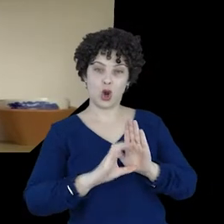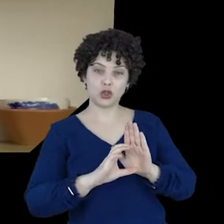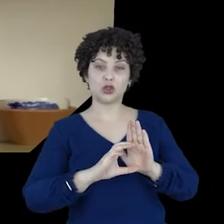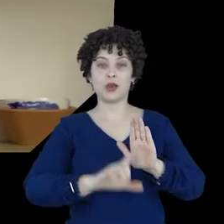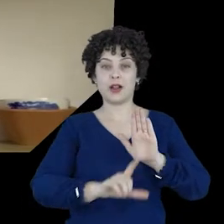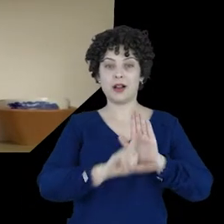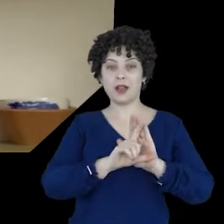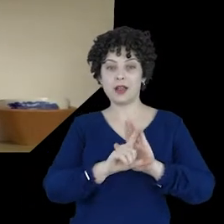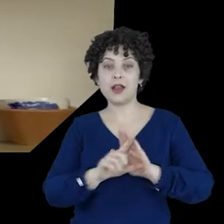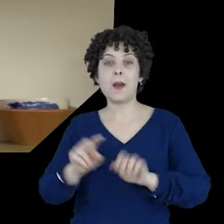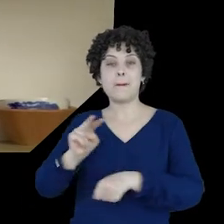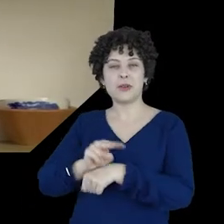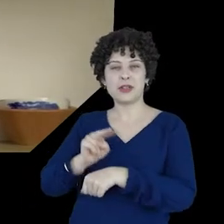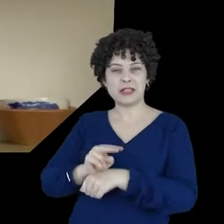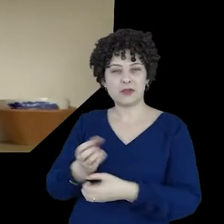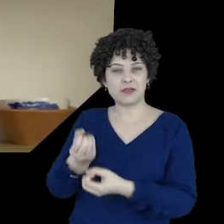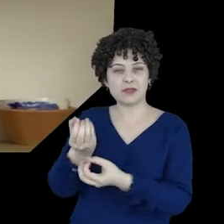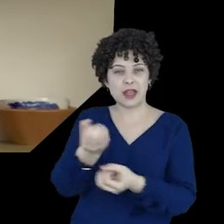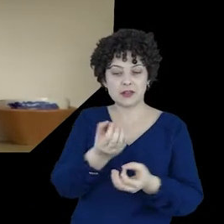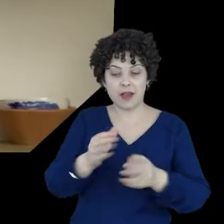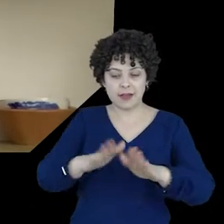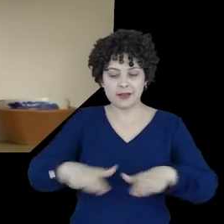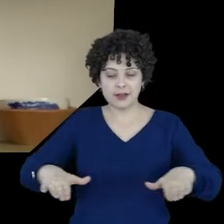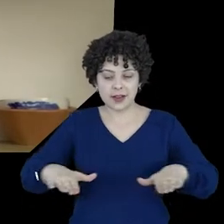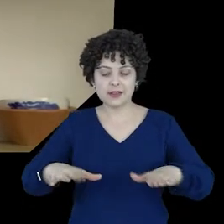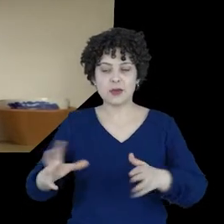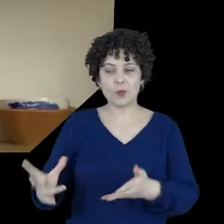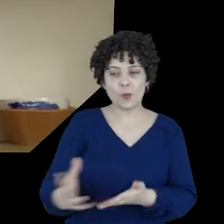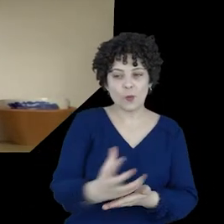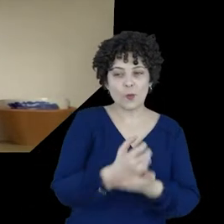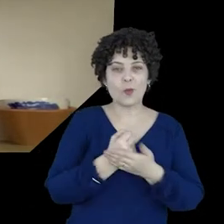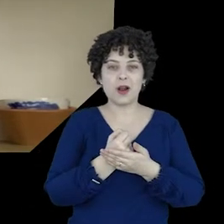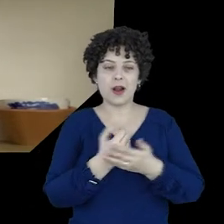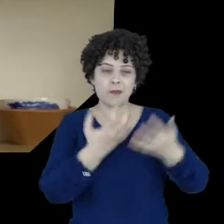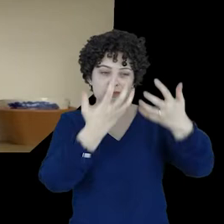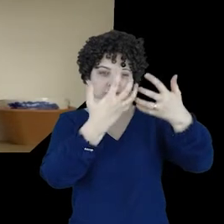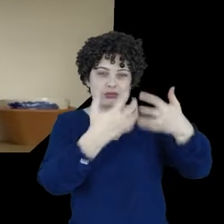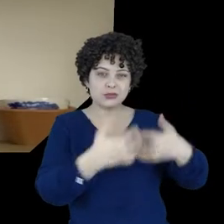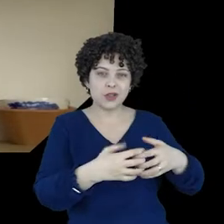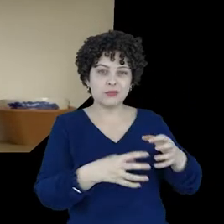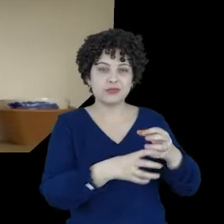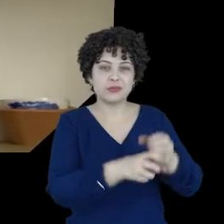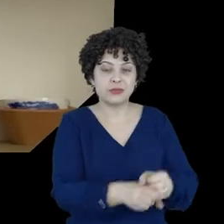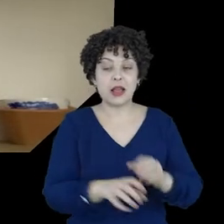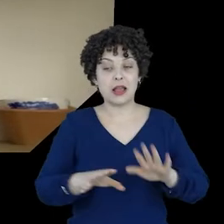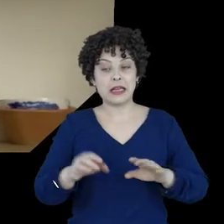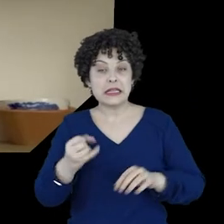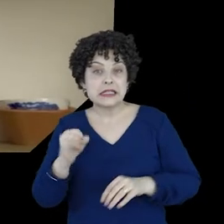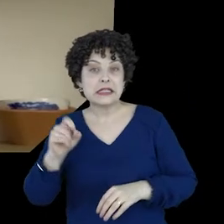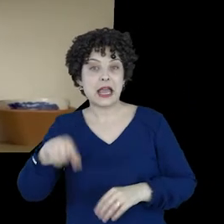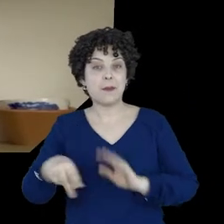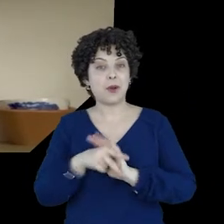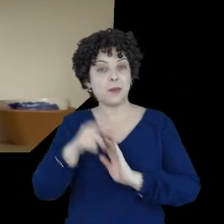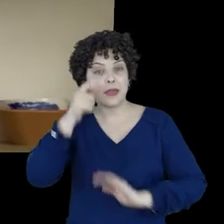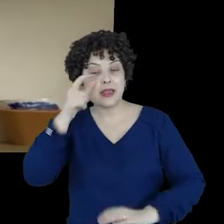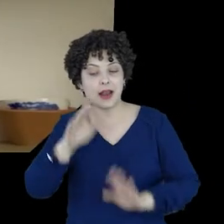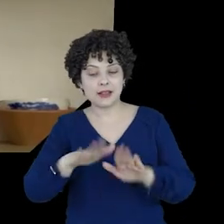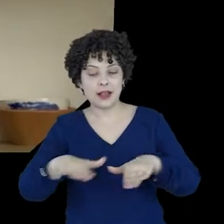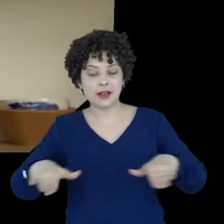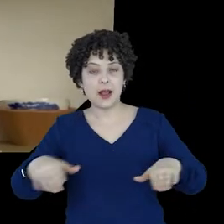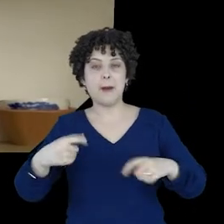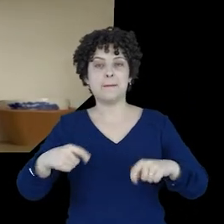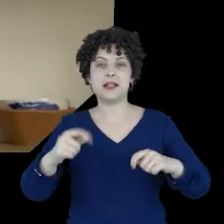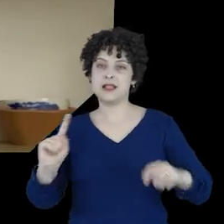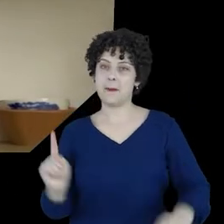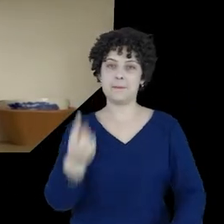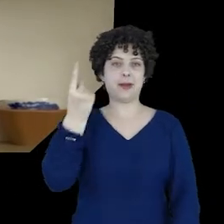Data Protection Act, children's data can only be collected and processed where it is in their best interests, and children's best interests have